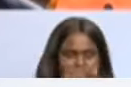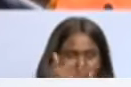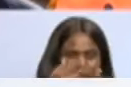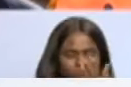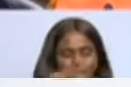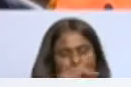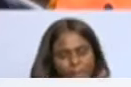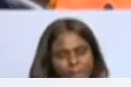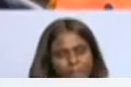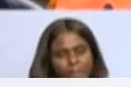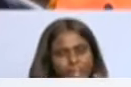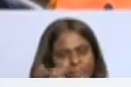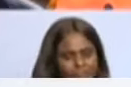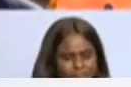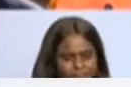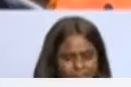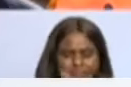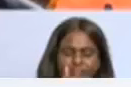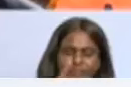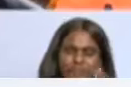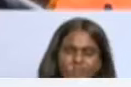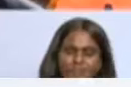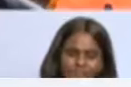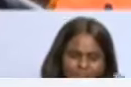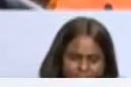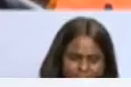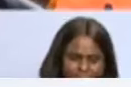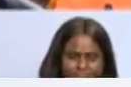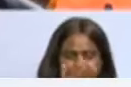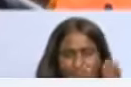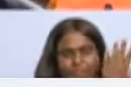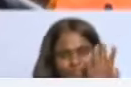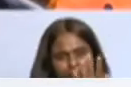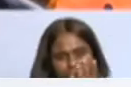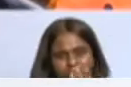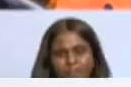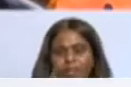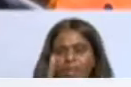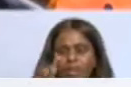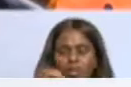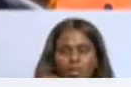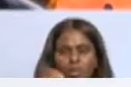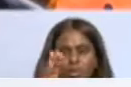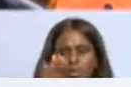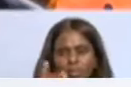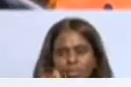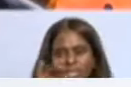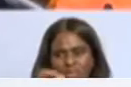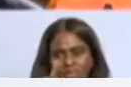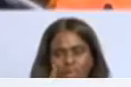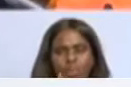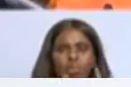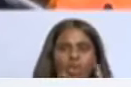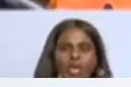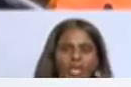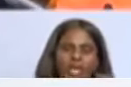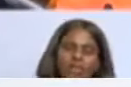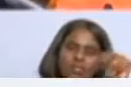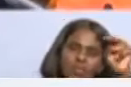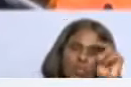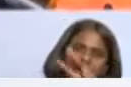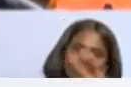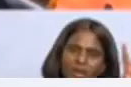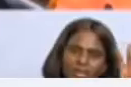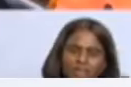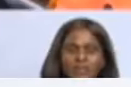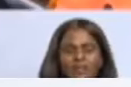be undertaken include the development of the Lobito Corridor, the Lobito North-West Railway Line,